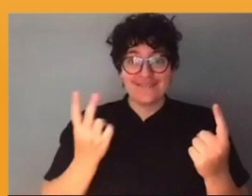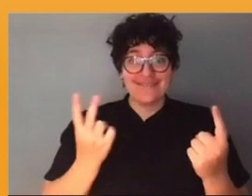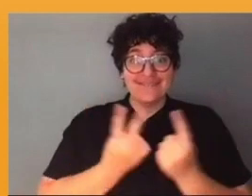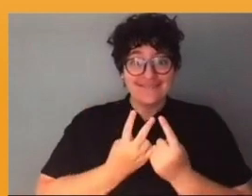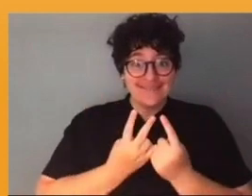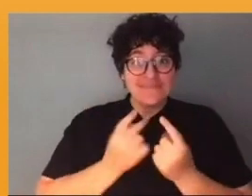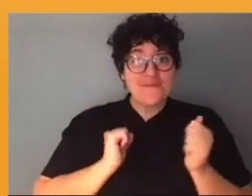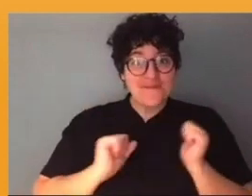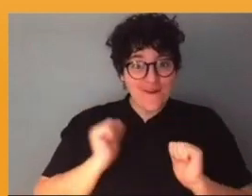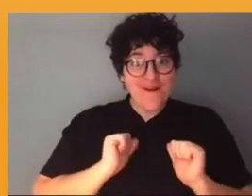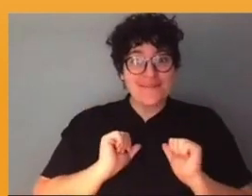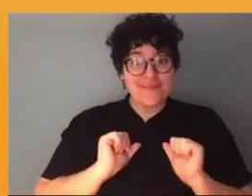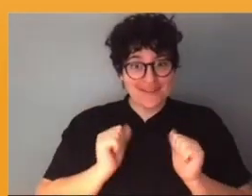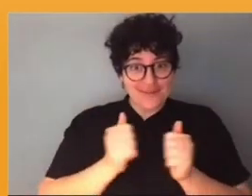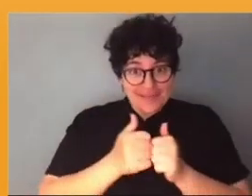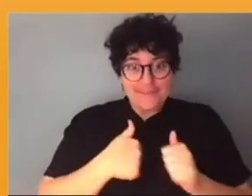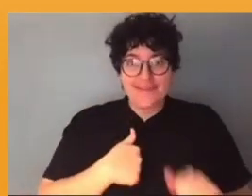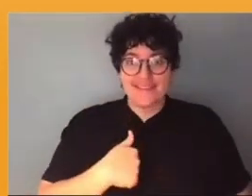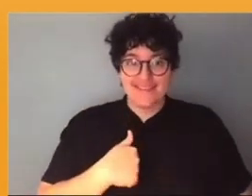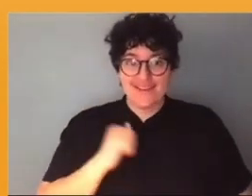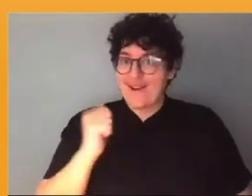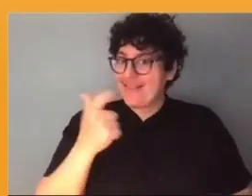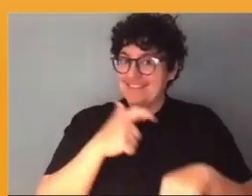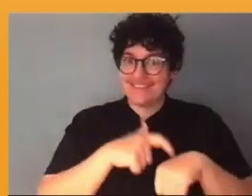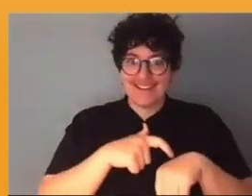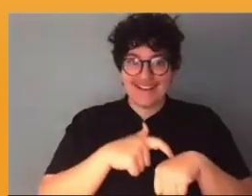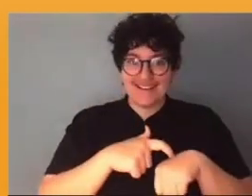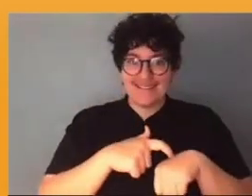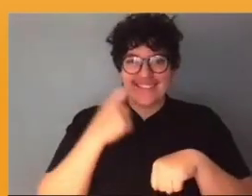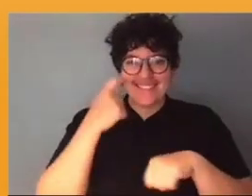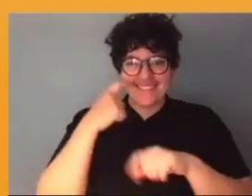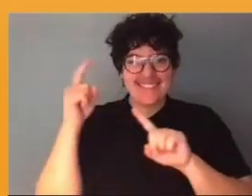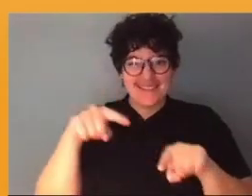time. And they come to Tucson Meet Yourself from Mesa.